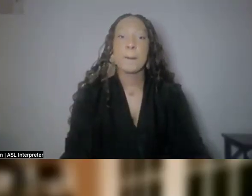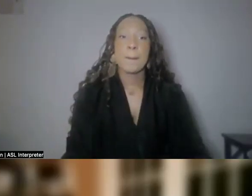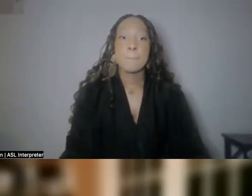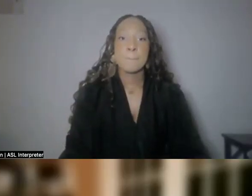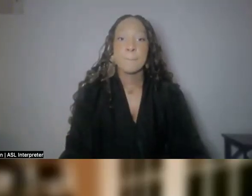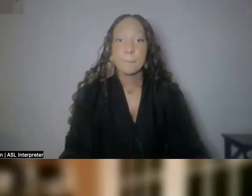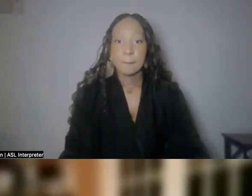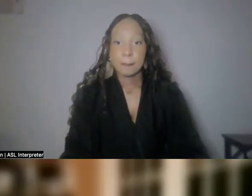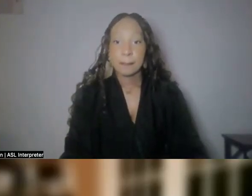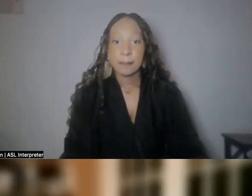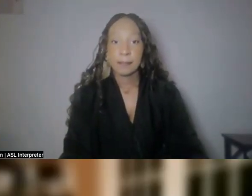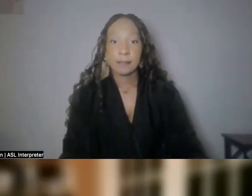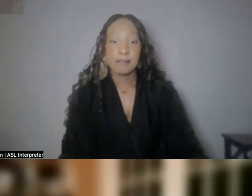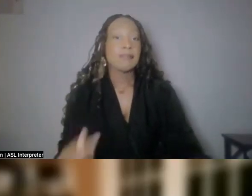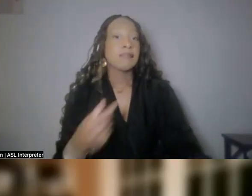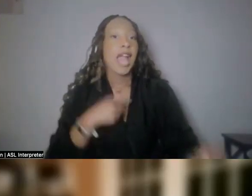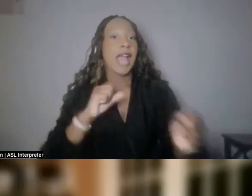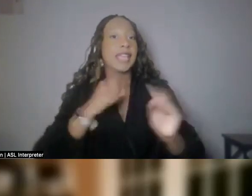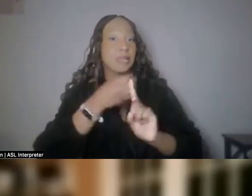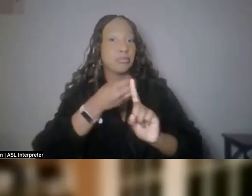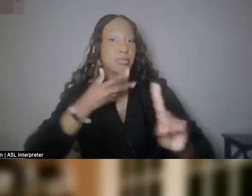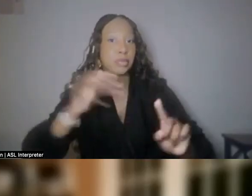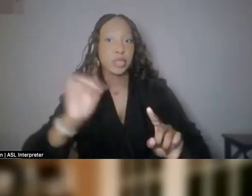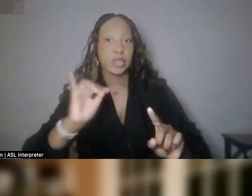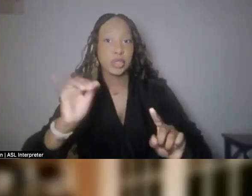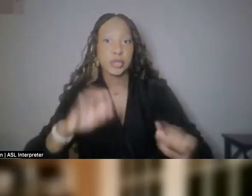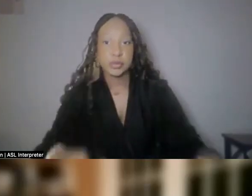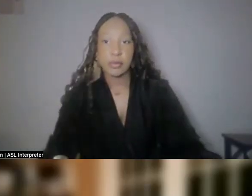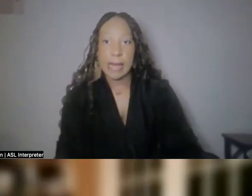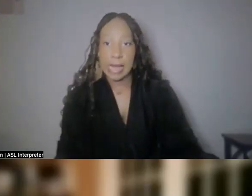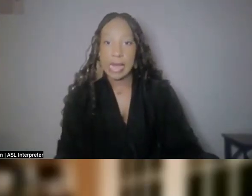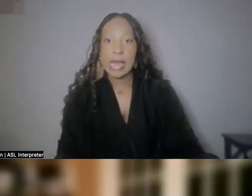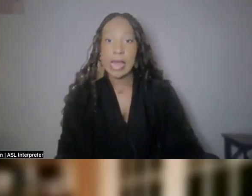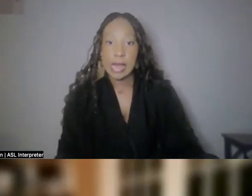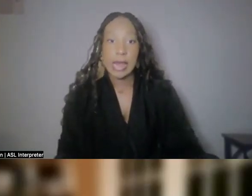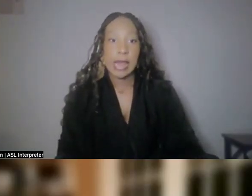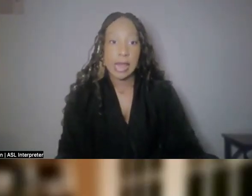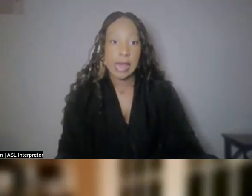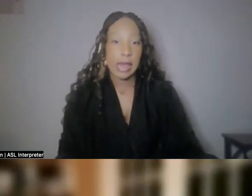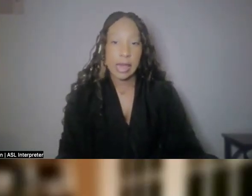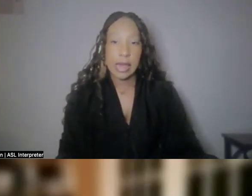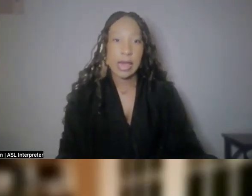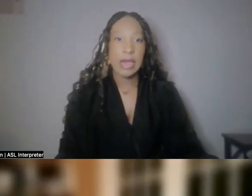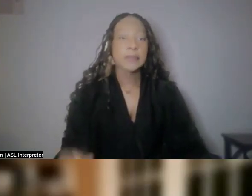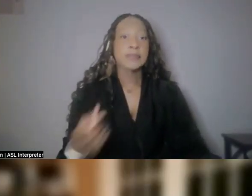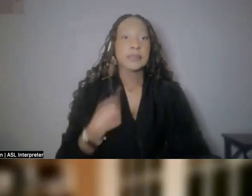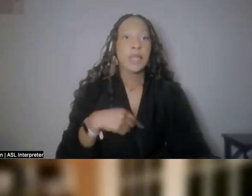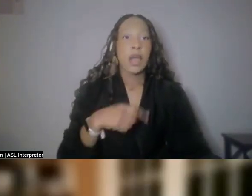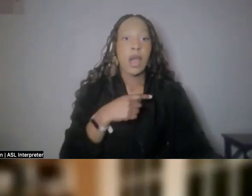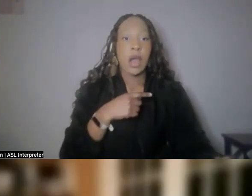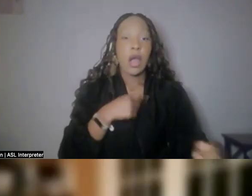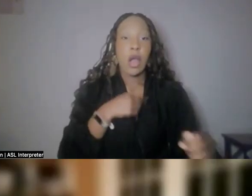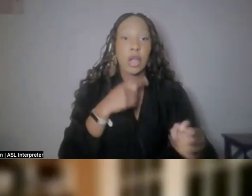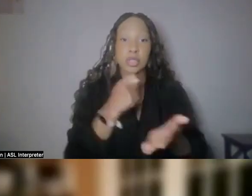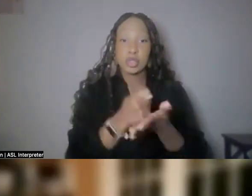I can just Thank you. elaborate a little bit too. Oh, Our treatment protocols do not